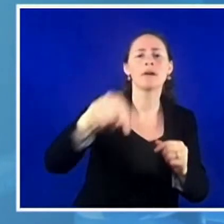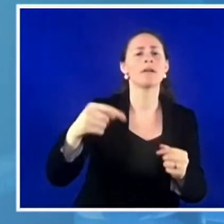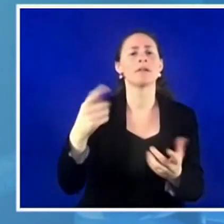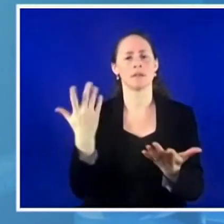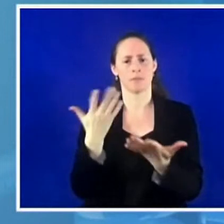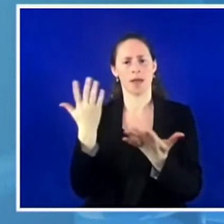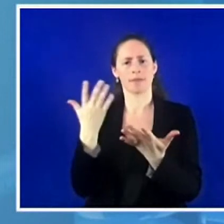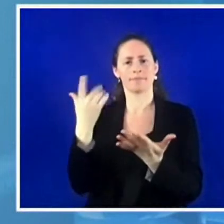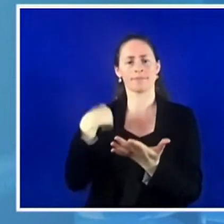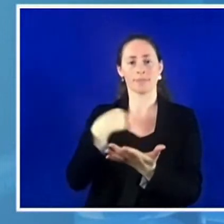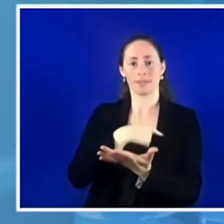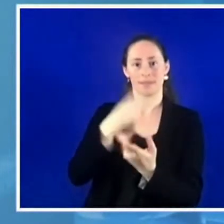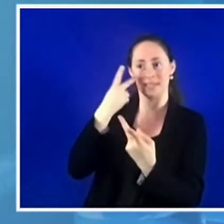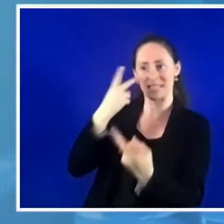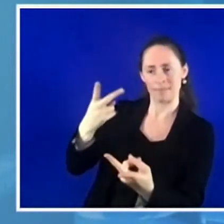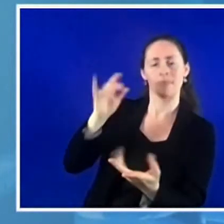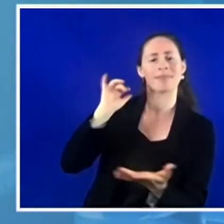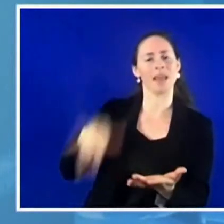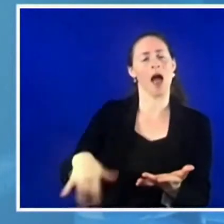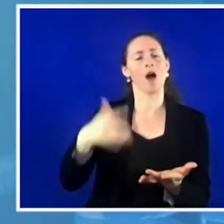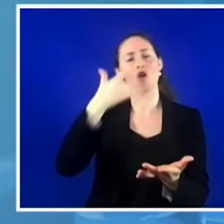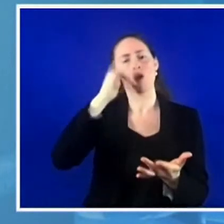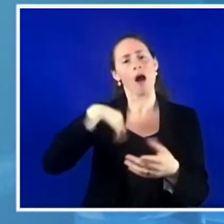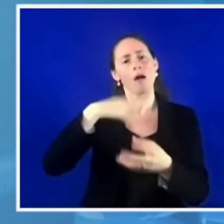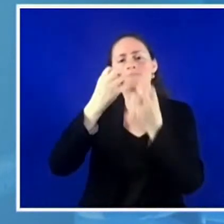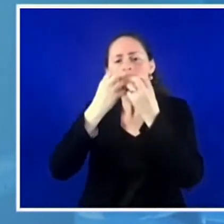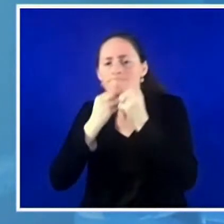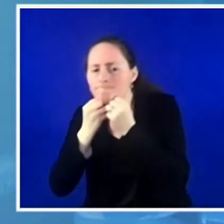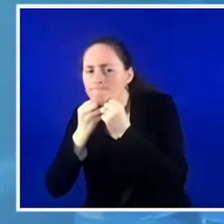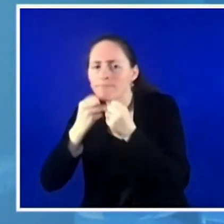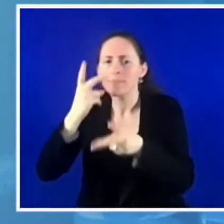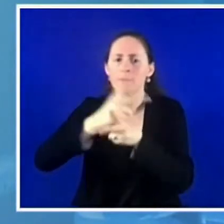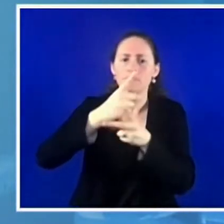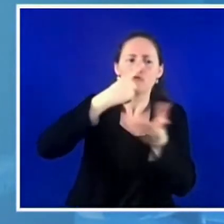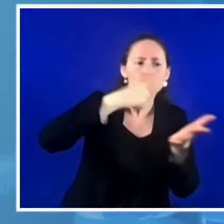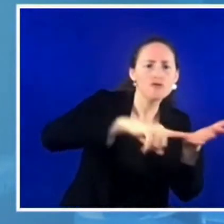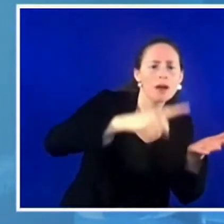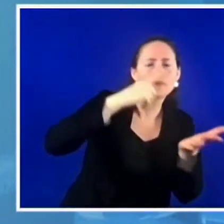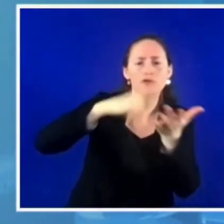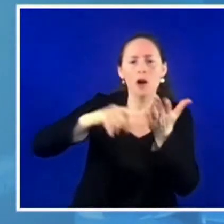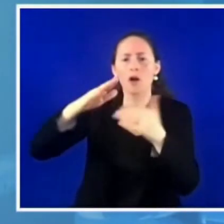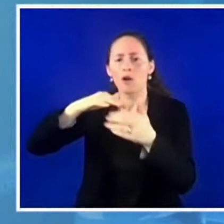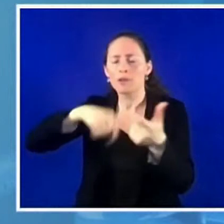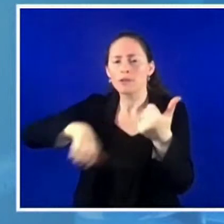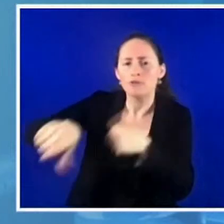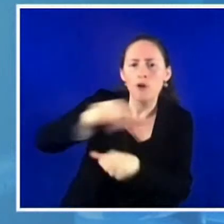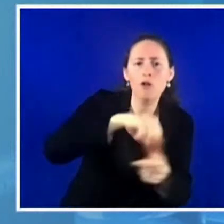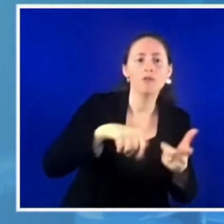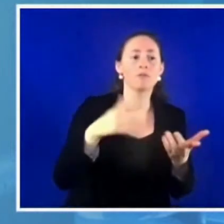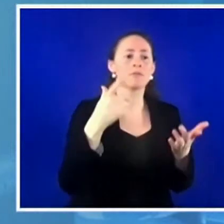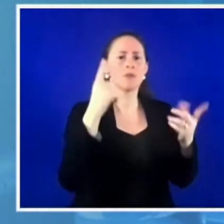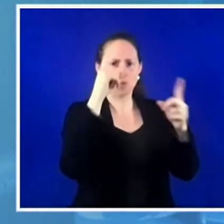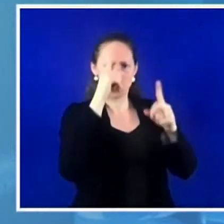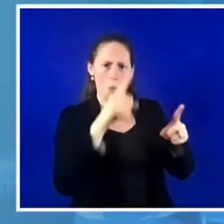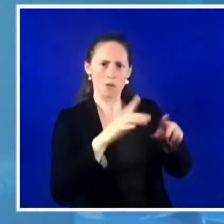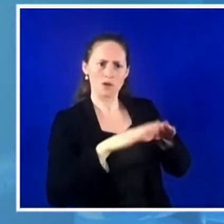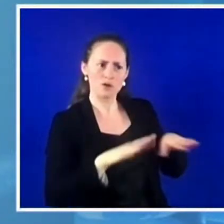other so that we're able to continue to have our children in school and to maintain this community